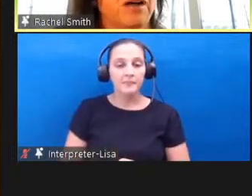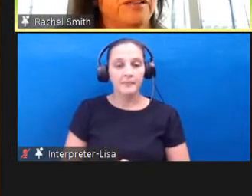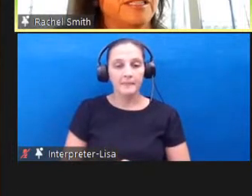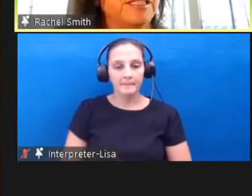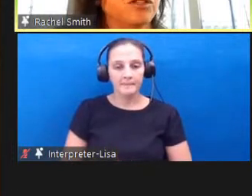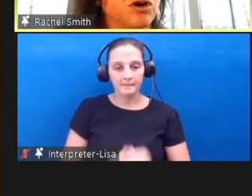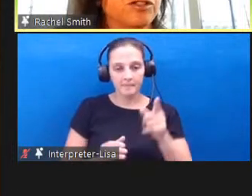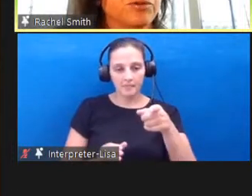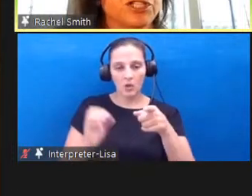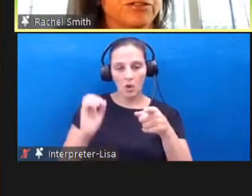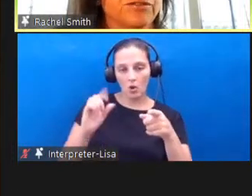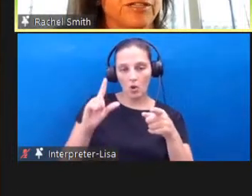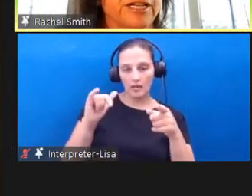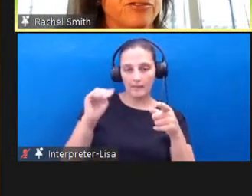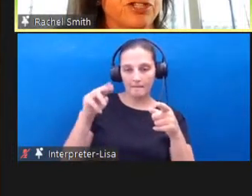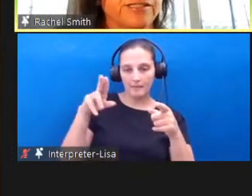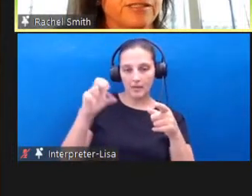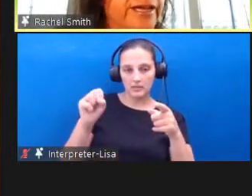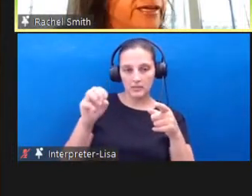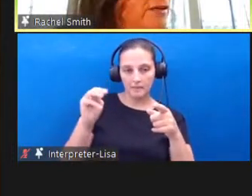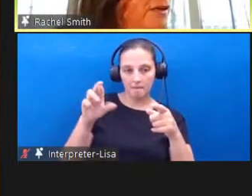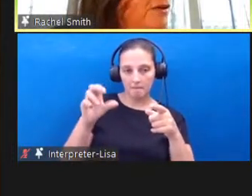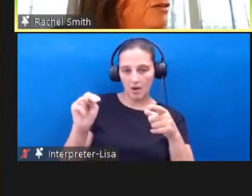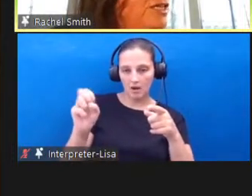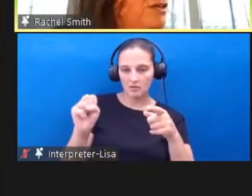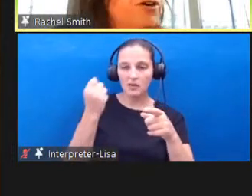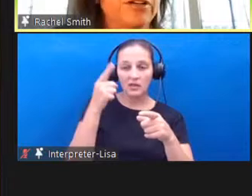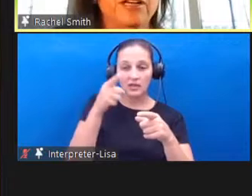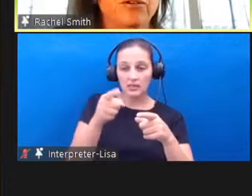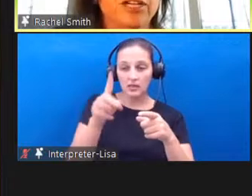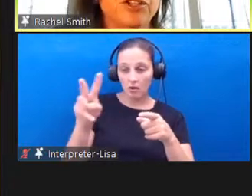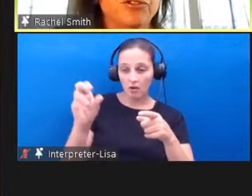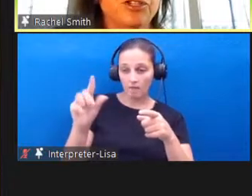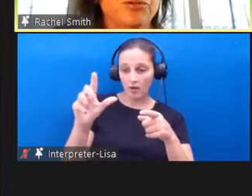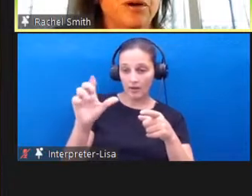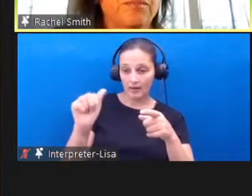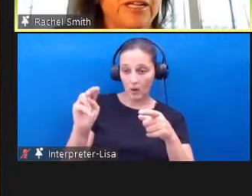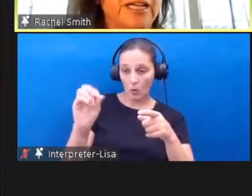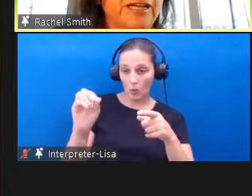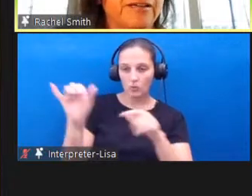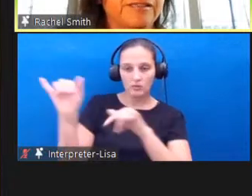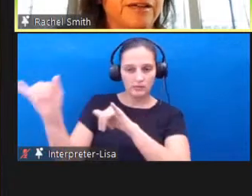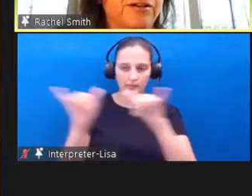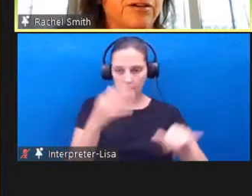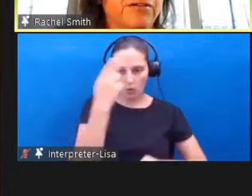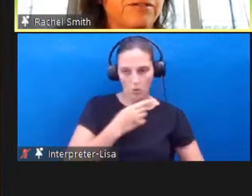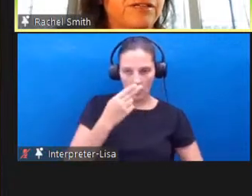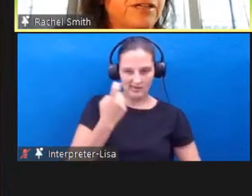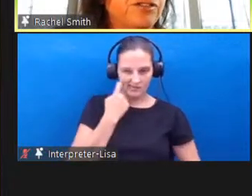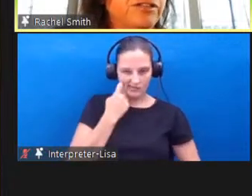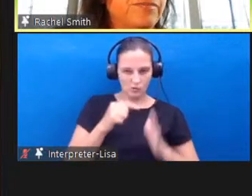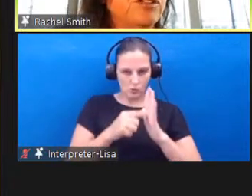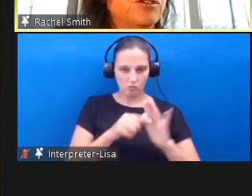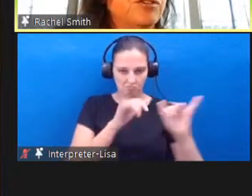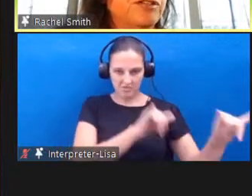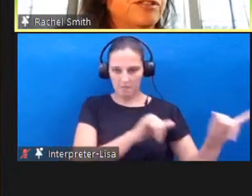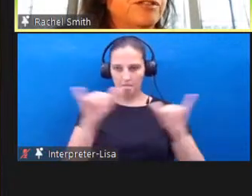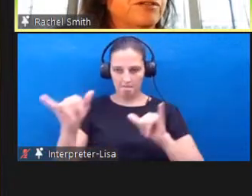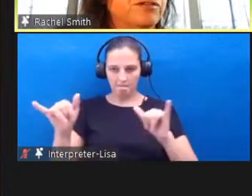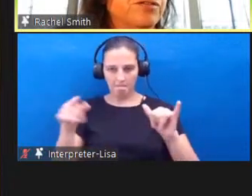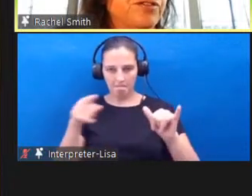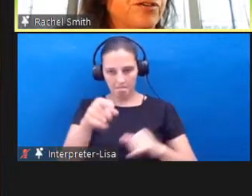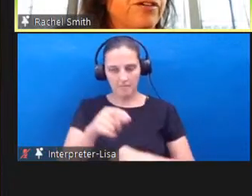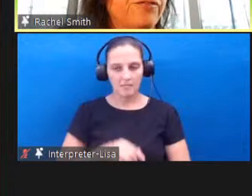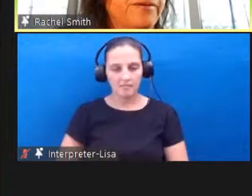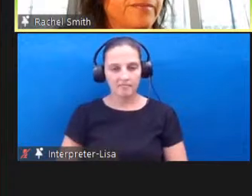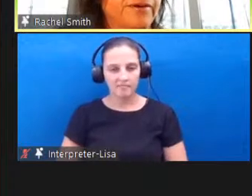Olympus Mons. This is also a shield volcano, just like the volcano I showed you on Mauna Kea a second ago. So let me turn this